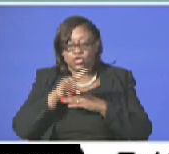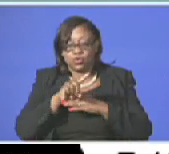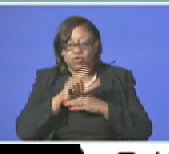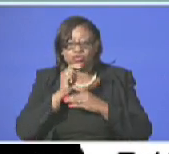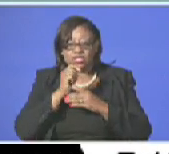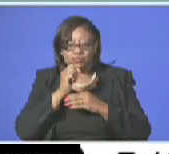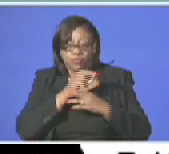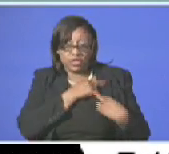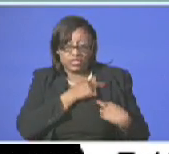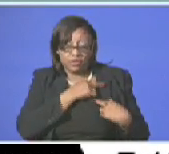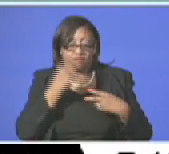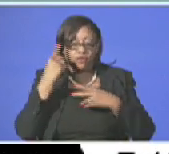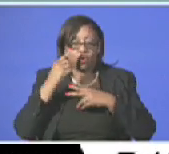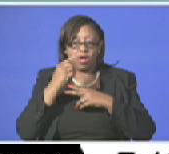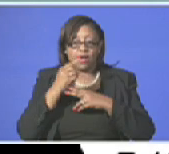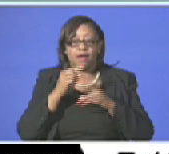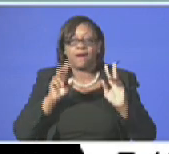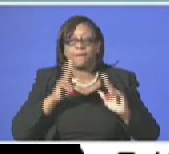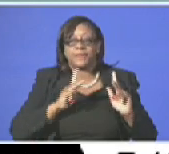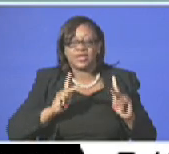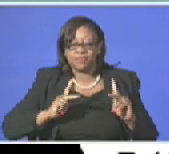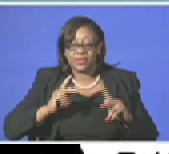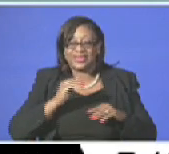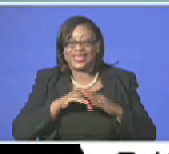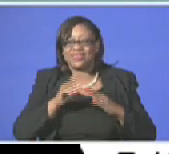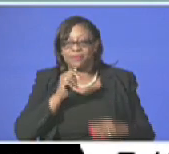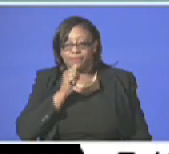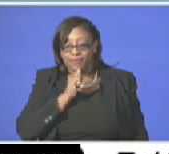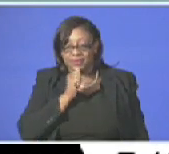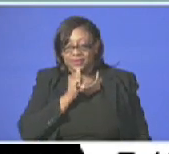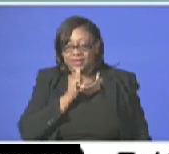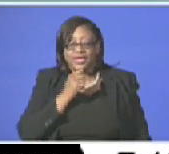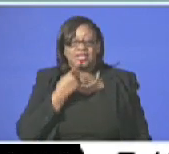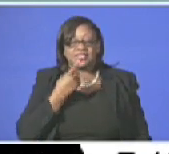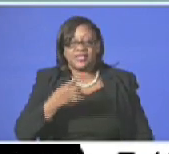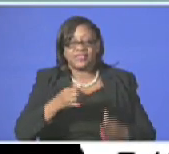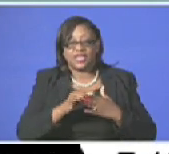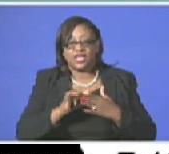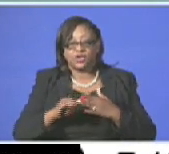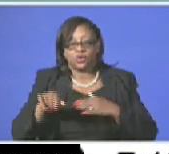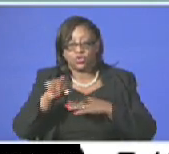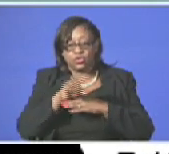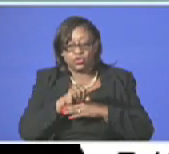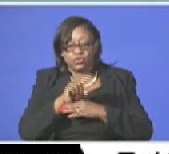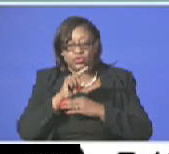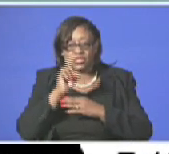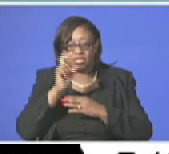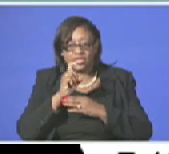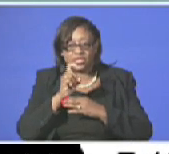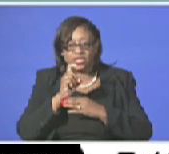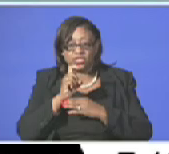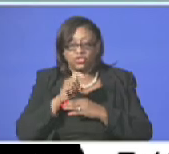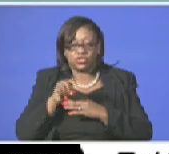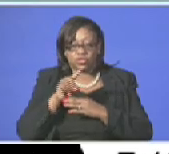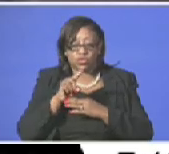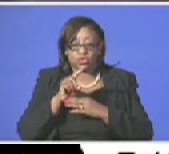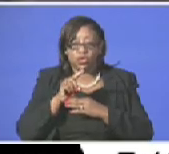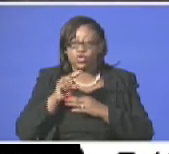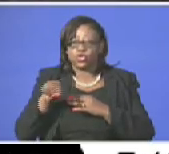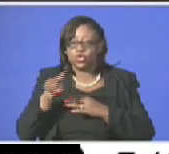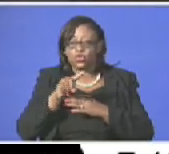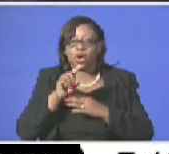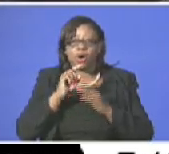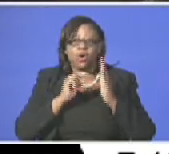public. Your actions are constantly being monitored, and with convenience of technology, you are always on